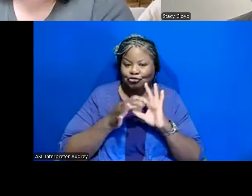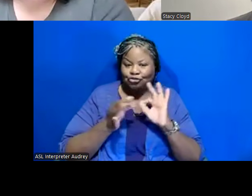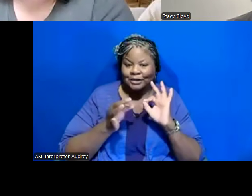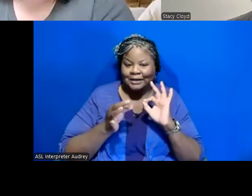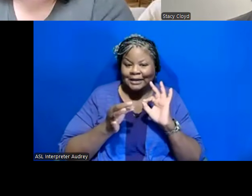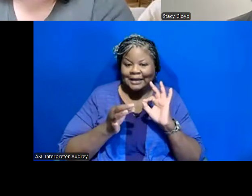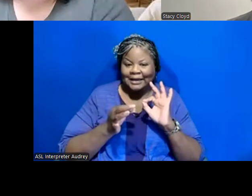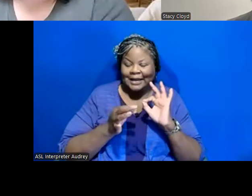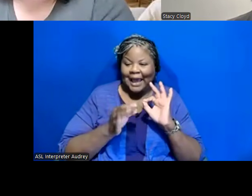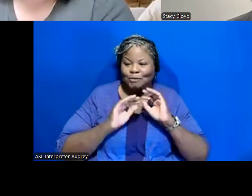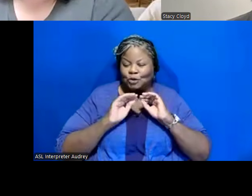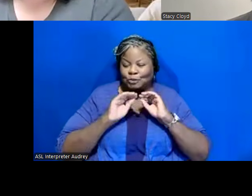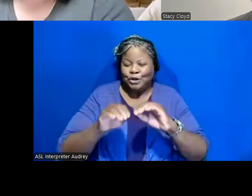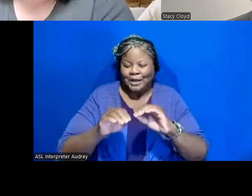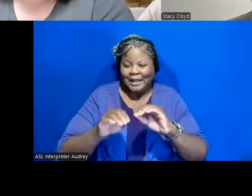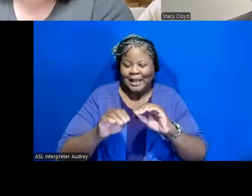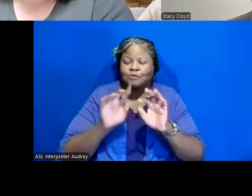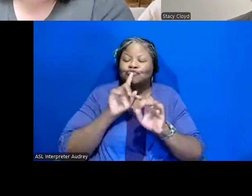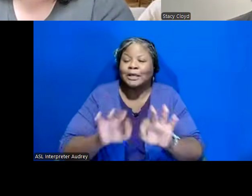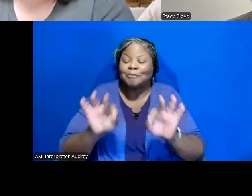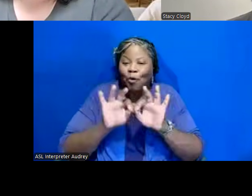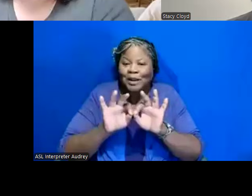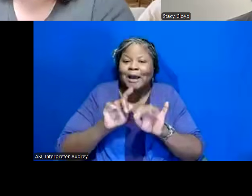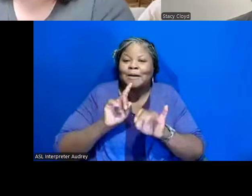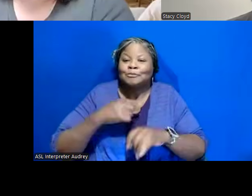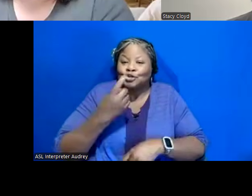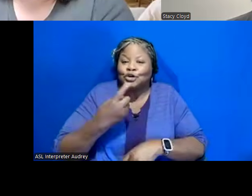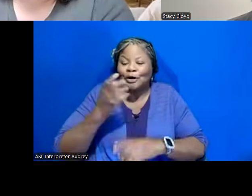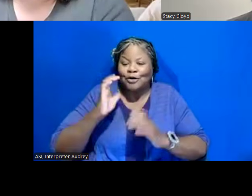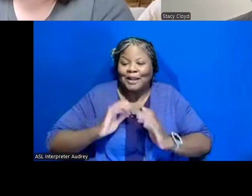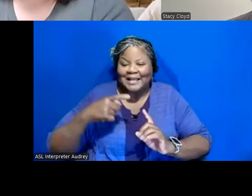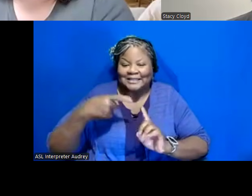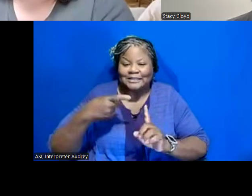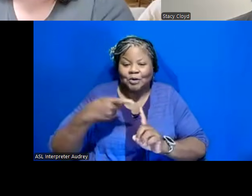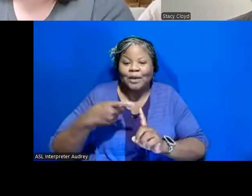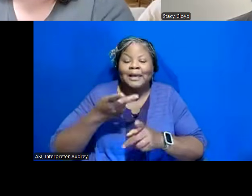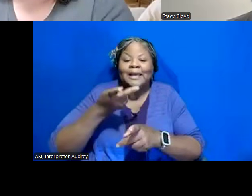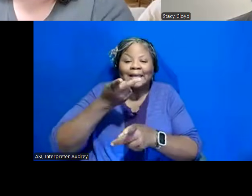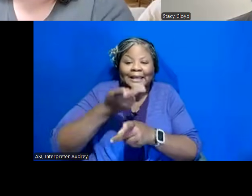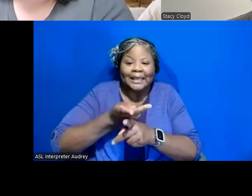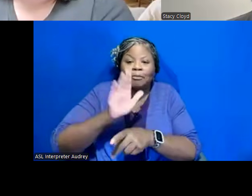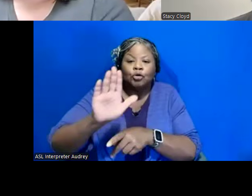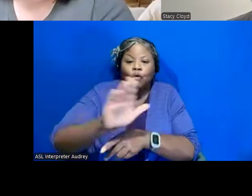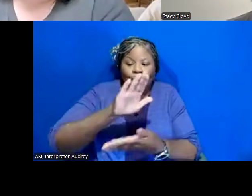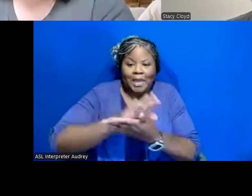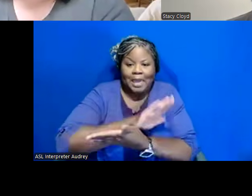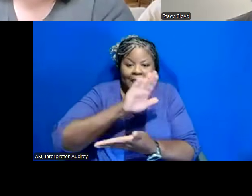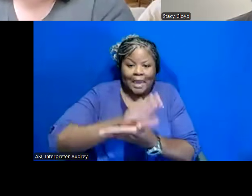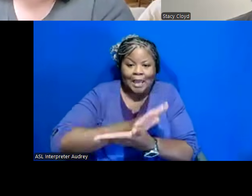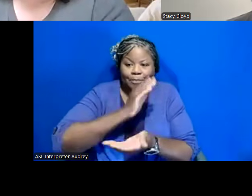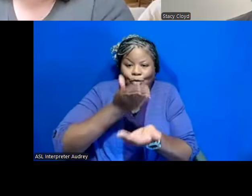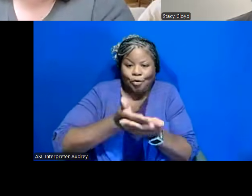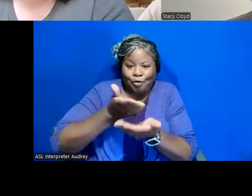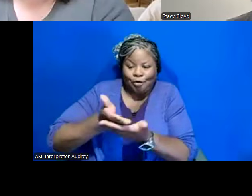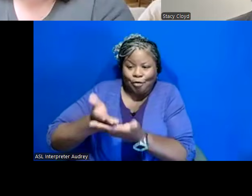to put this in, but it's so important. And I'm sure you tell all your clients this. Keep the paperwork. Get confirmation receipts